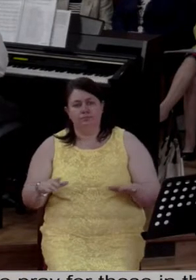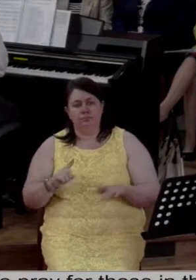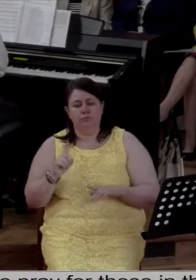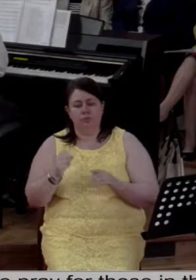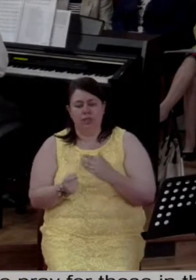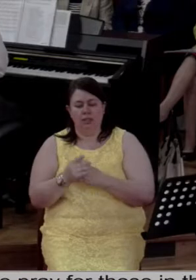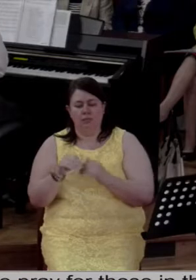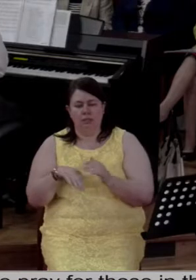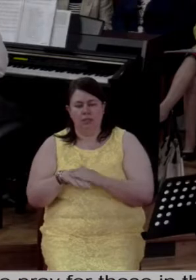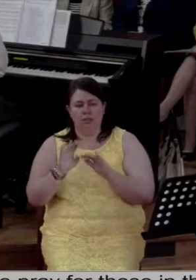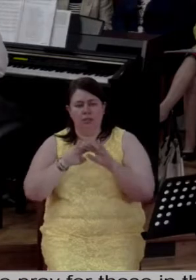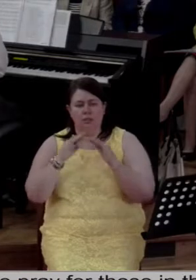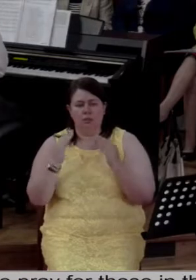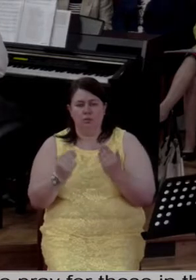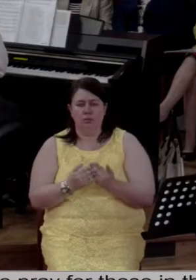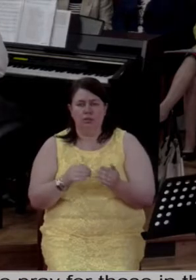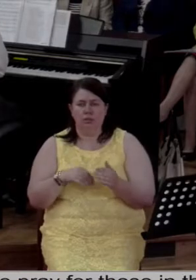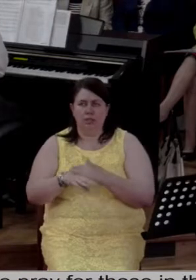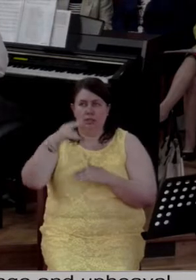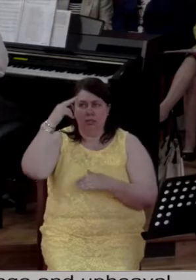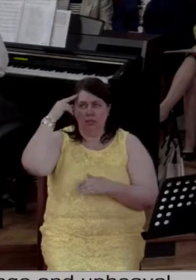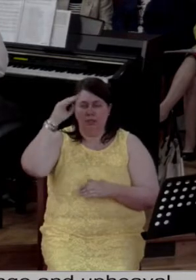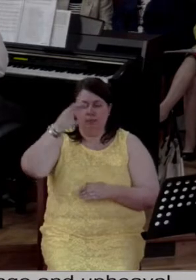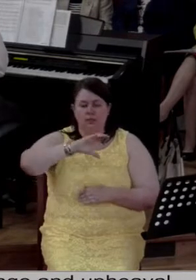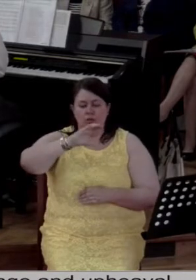In the name of Christ our Lord.